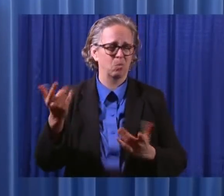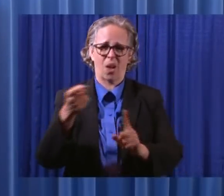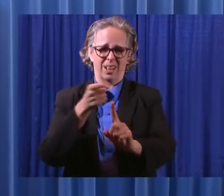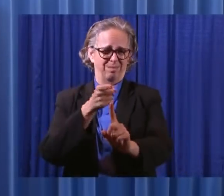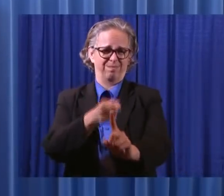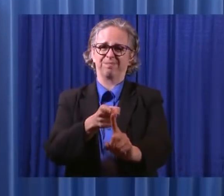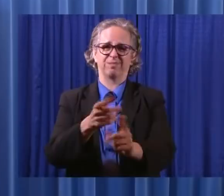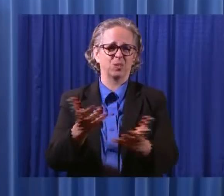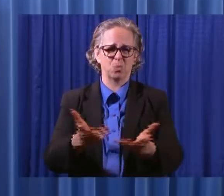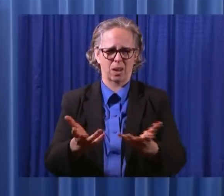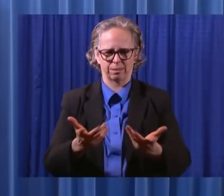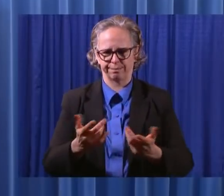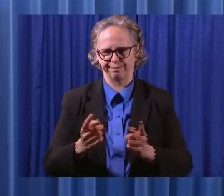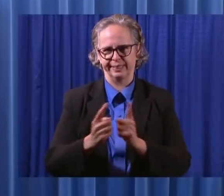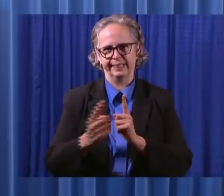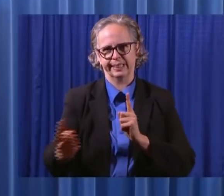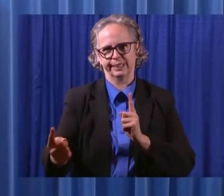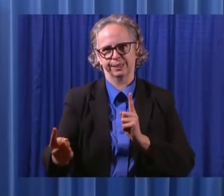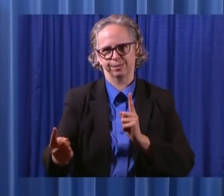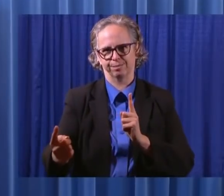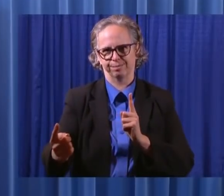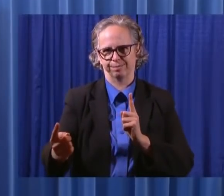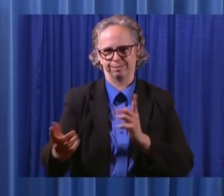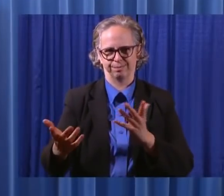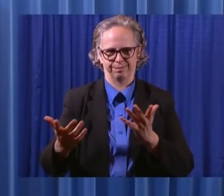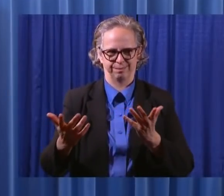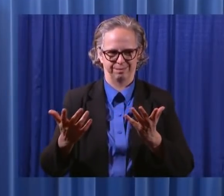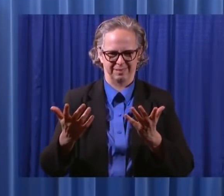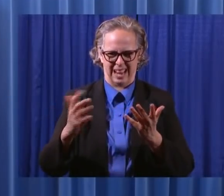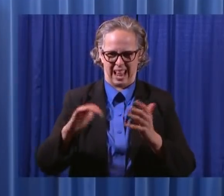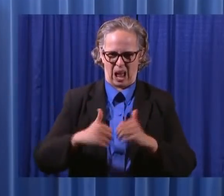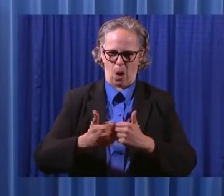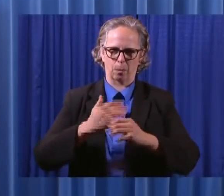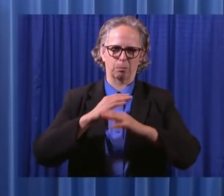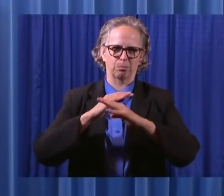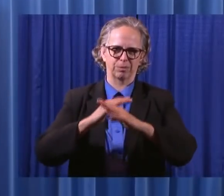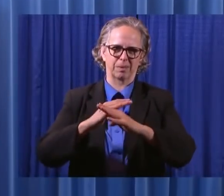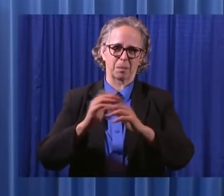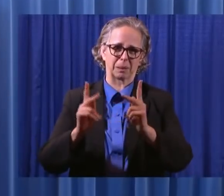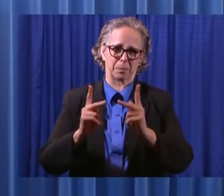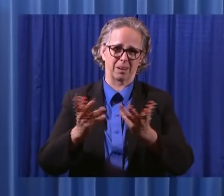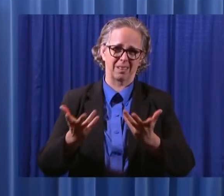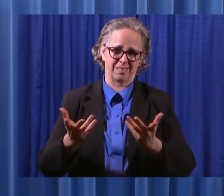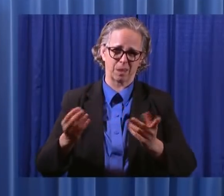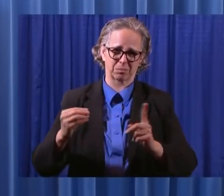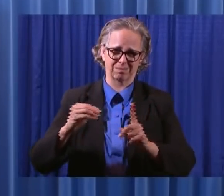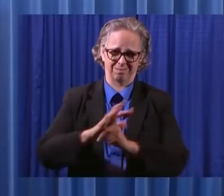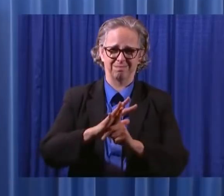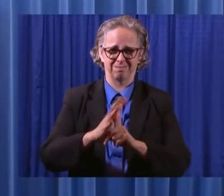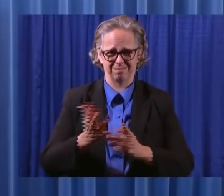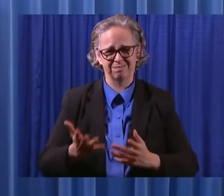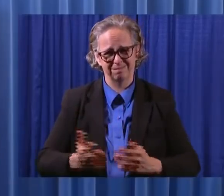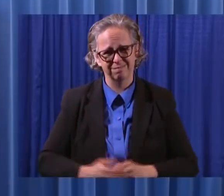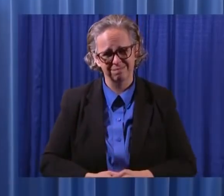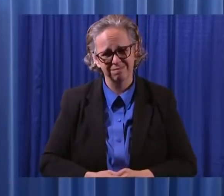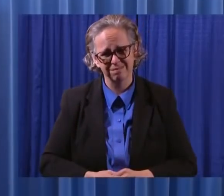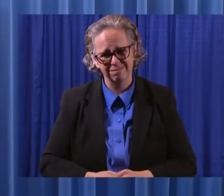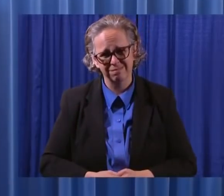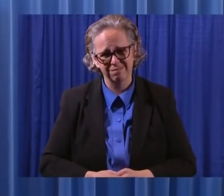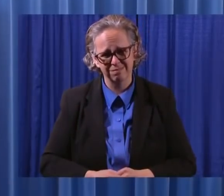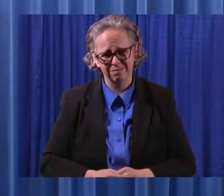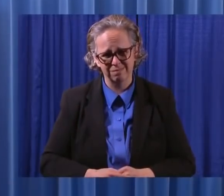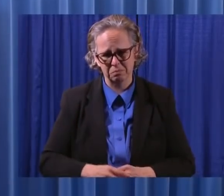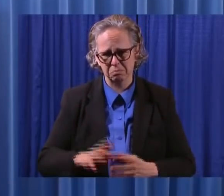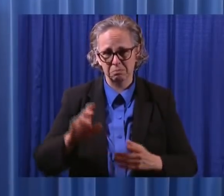and keeping people safe. We continue to broaden those as we've opened